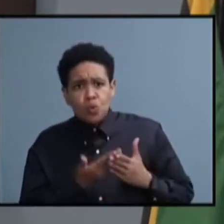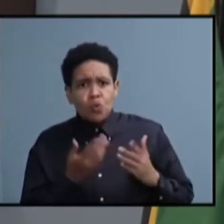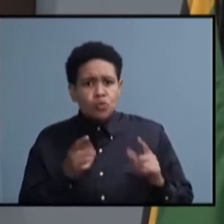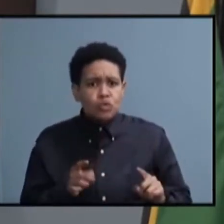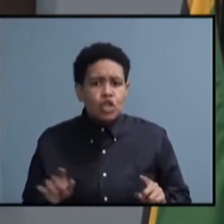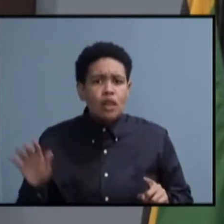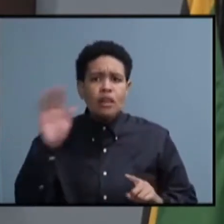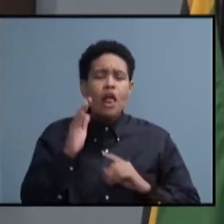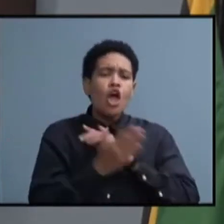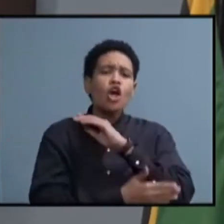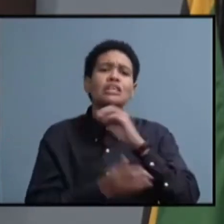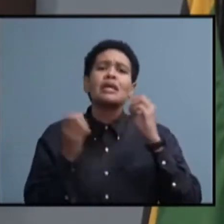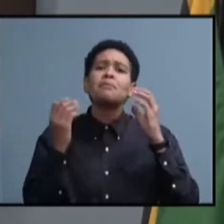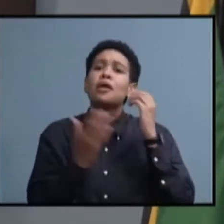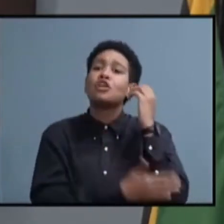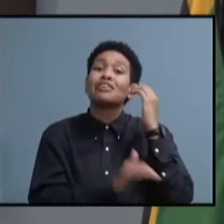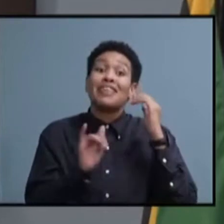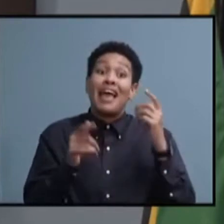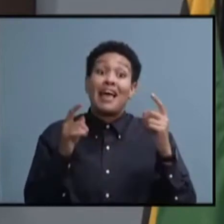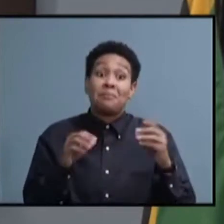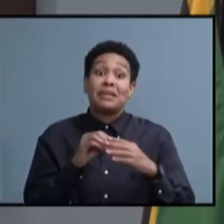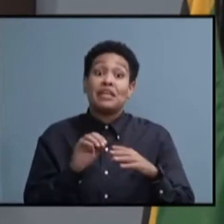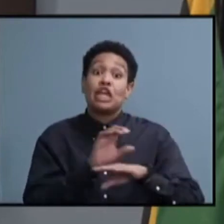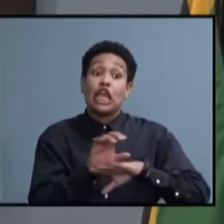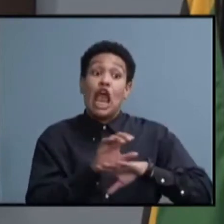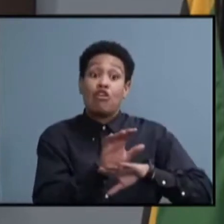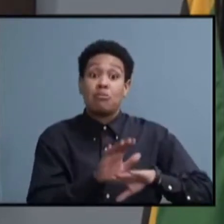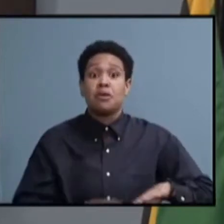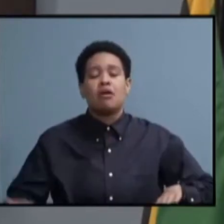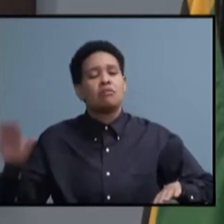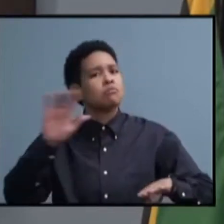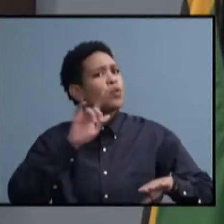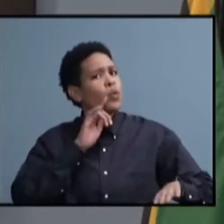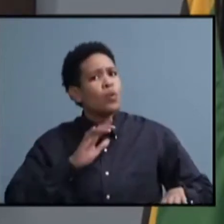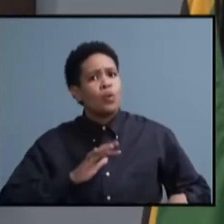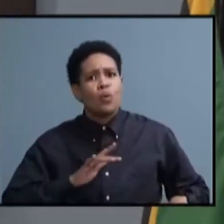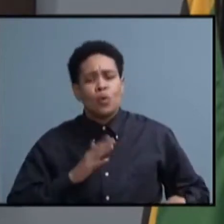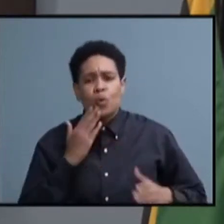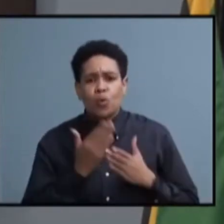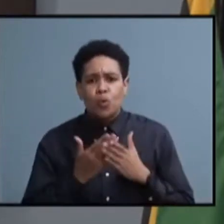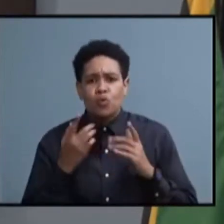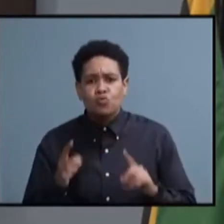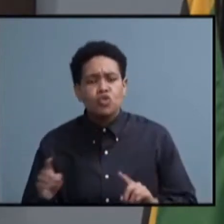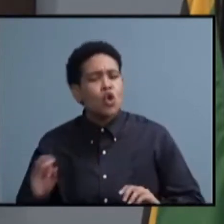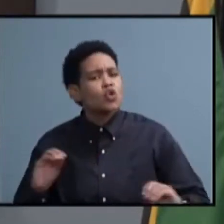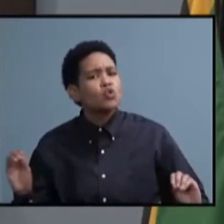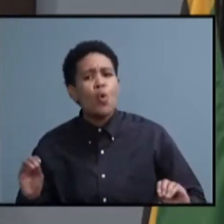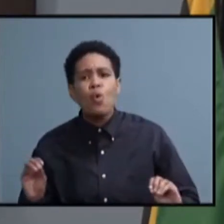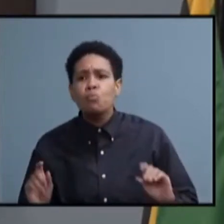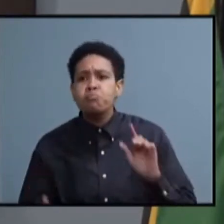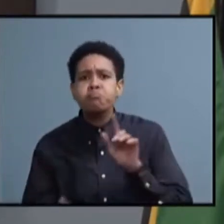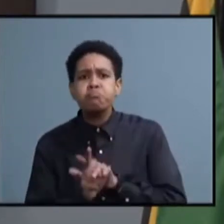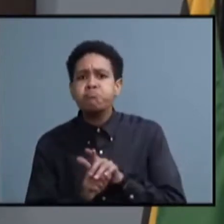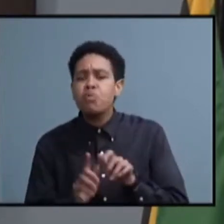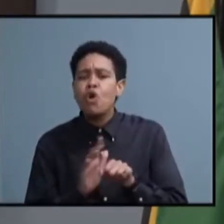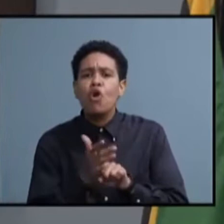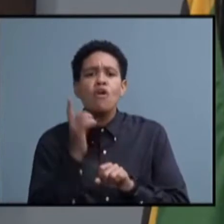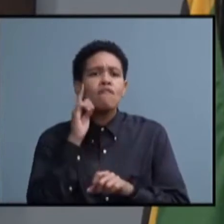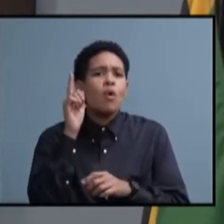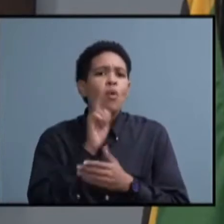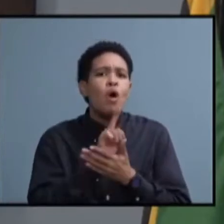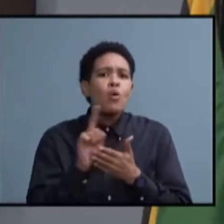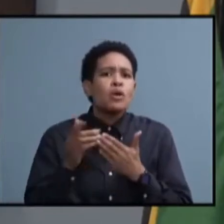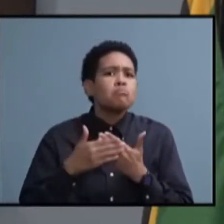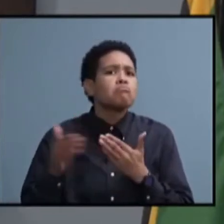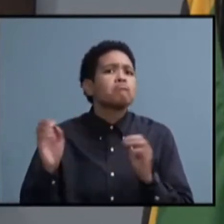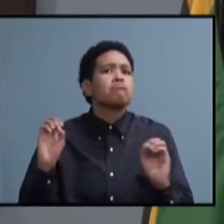and there are many countries like that within the Caribbean region that have had no cases for more than a week,